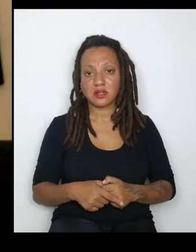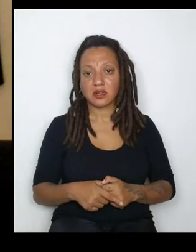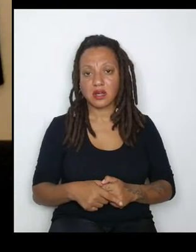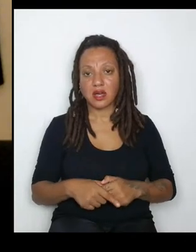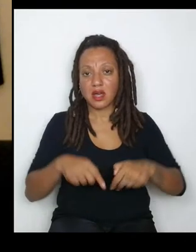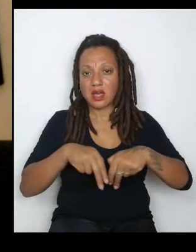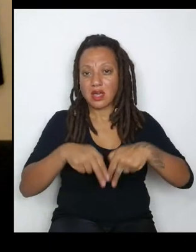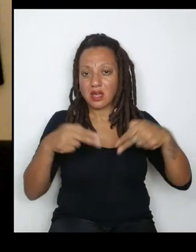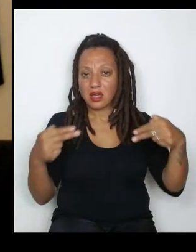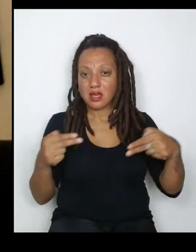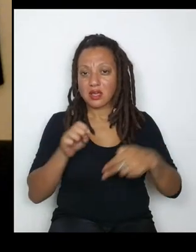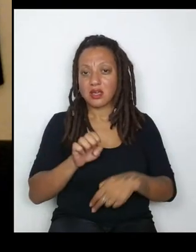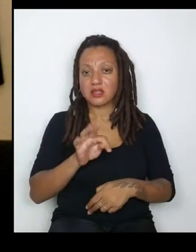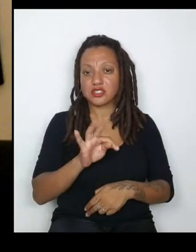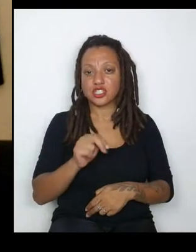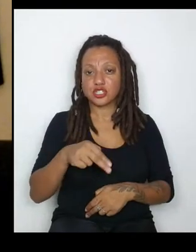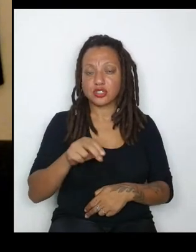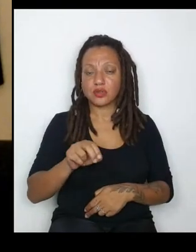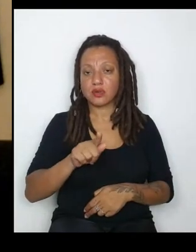images